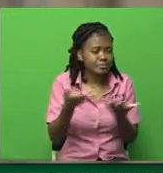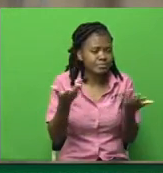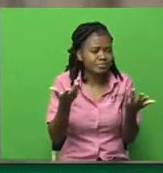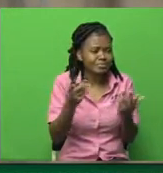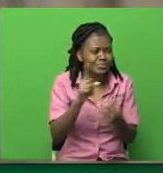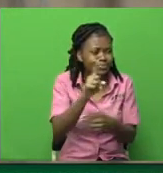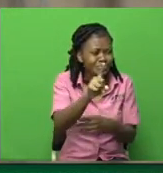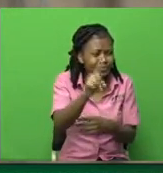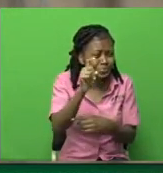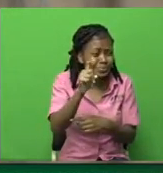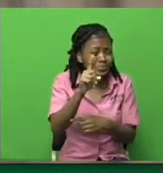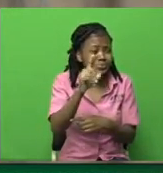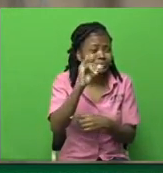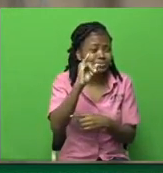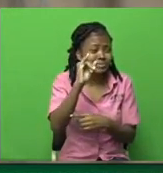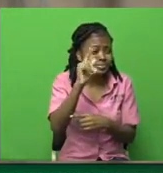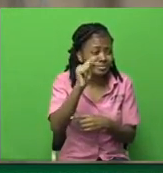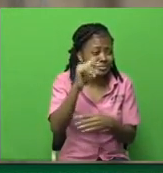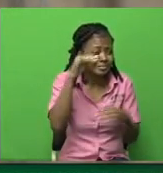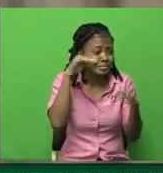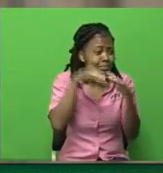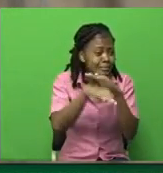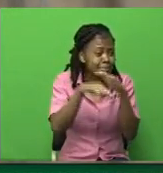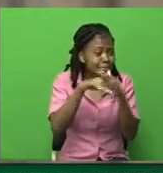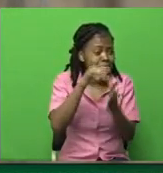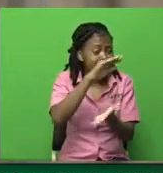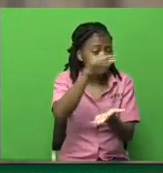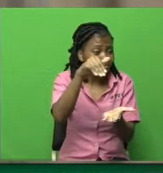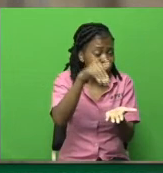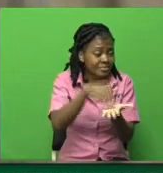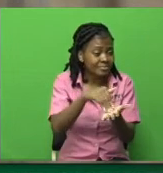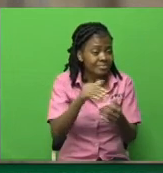access centers Madam speaker